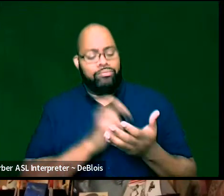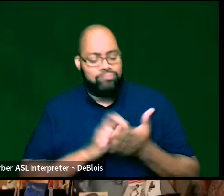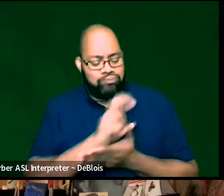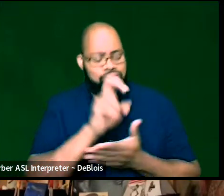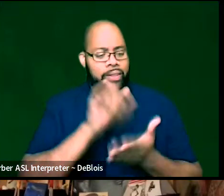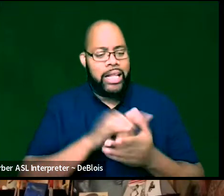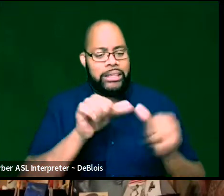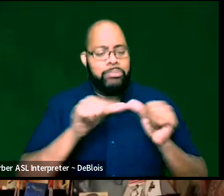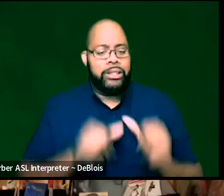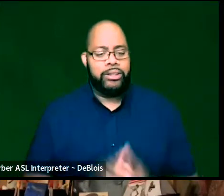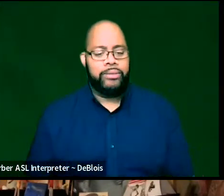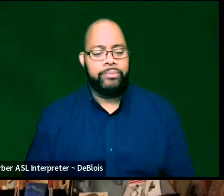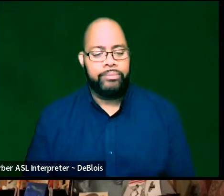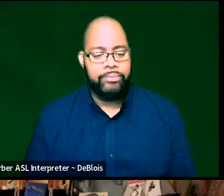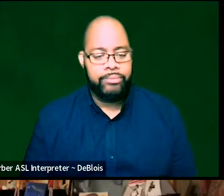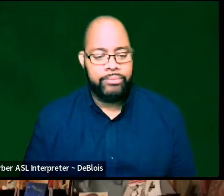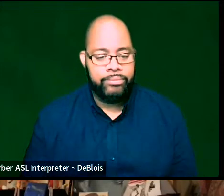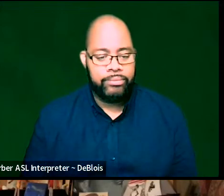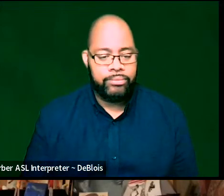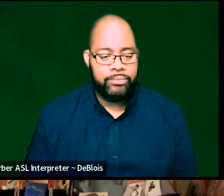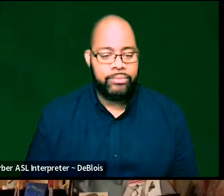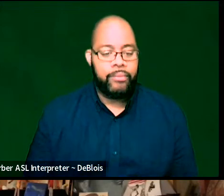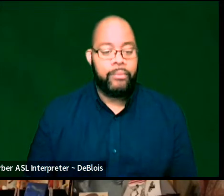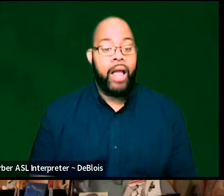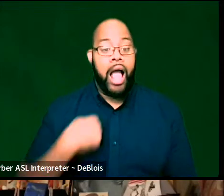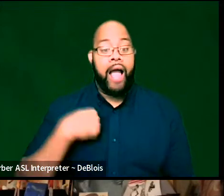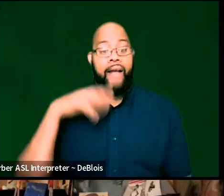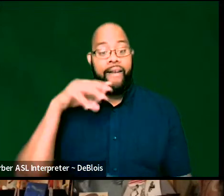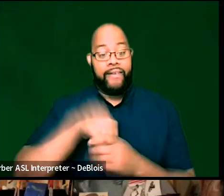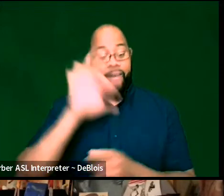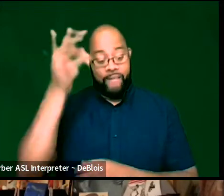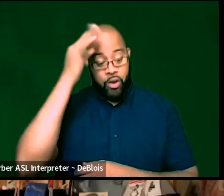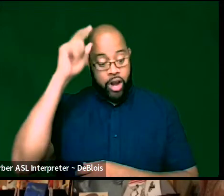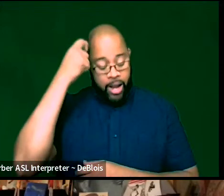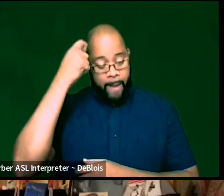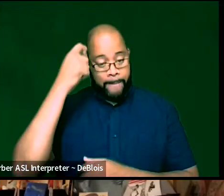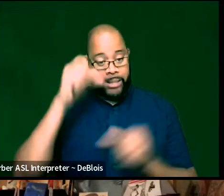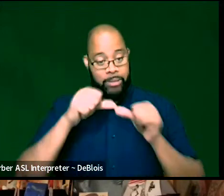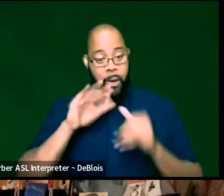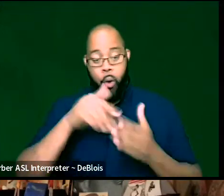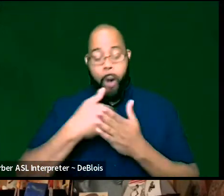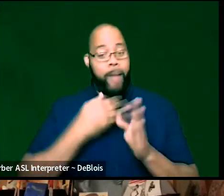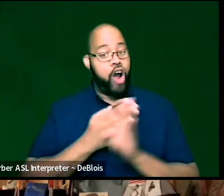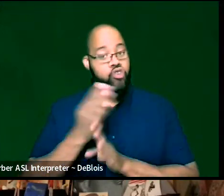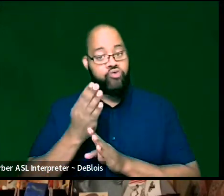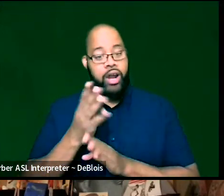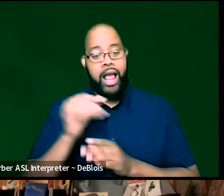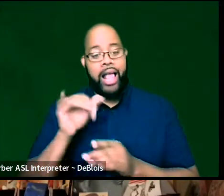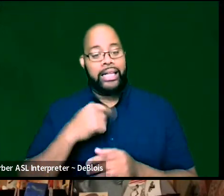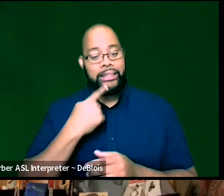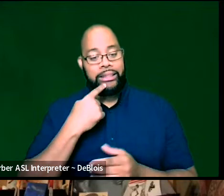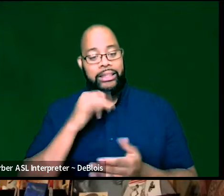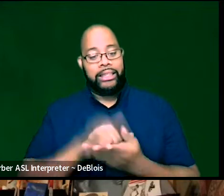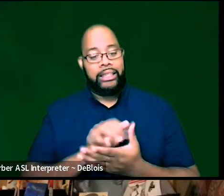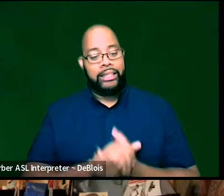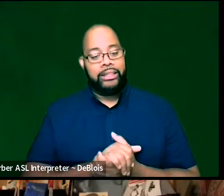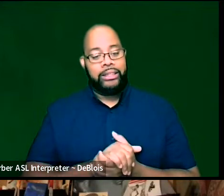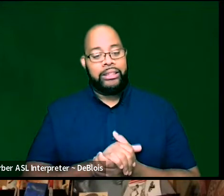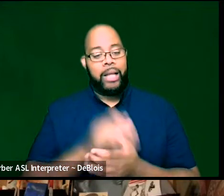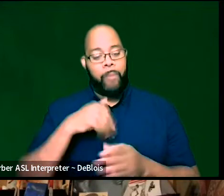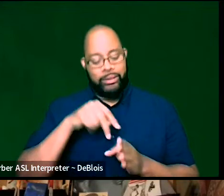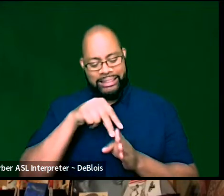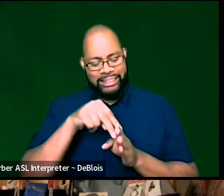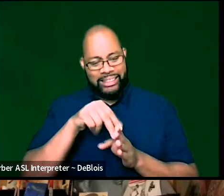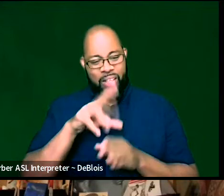those spaces? I've been in the federal government space my entire career. And like I said, I'm on the cusp